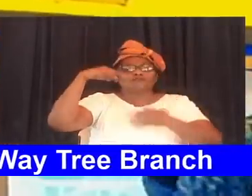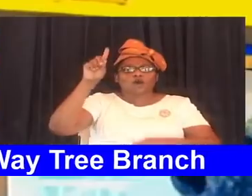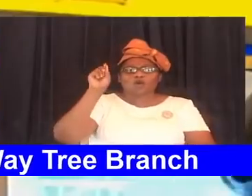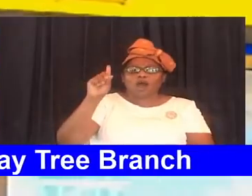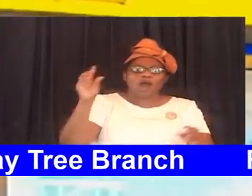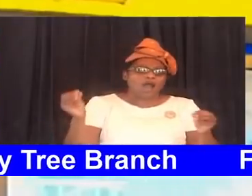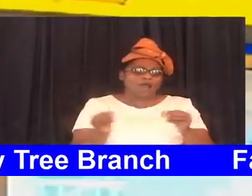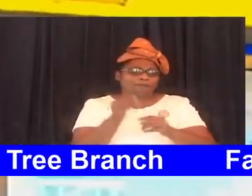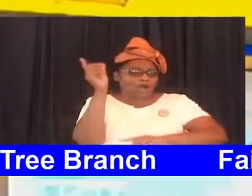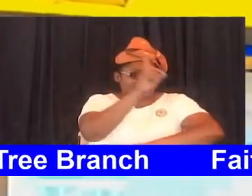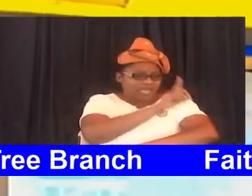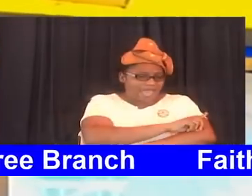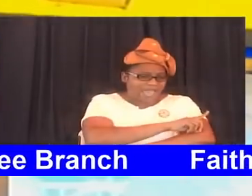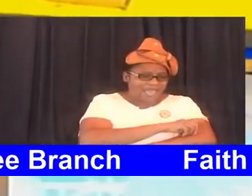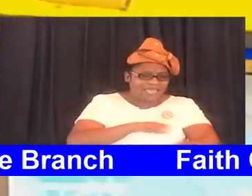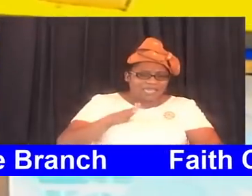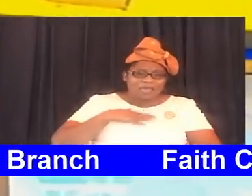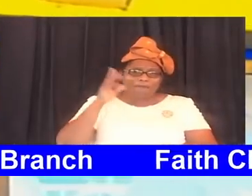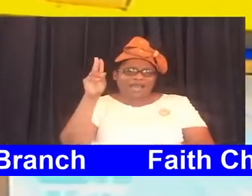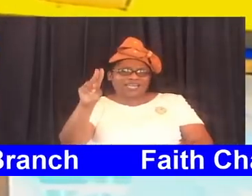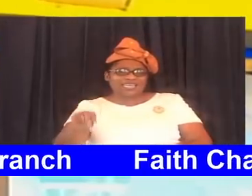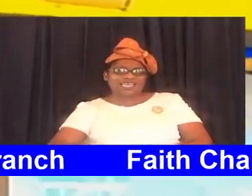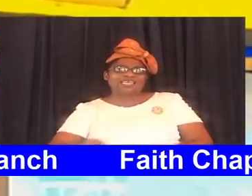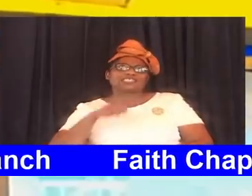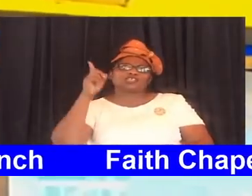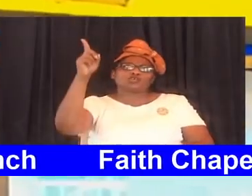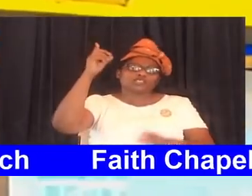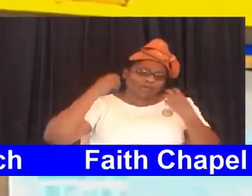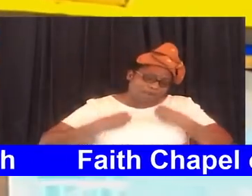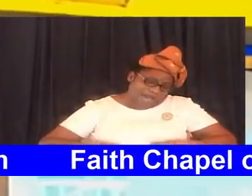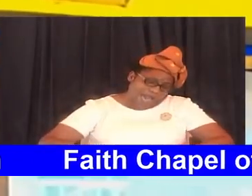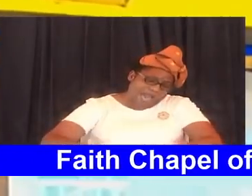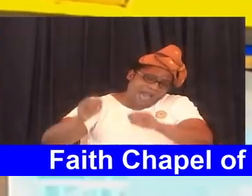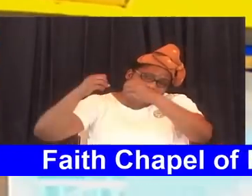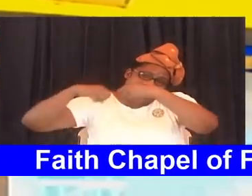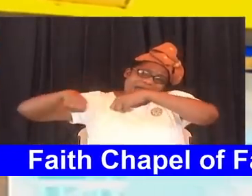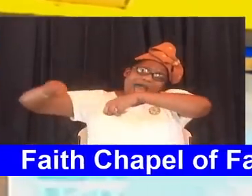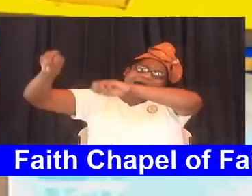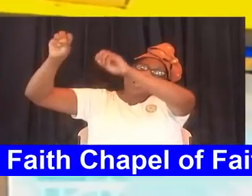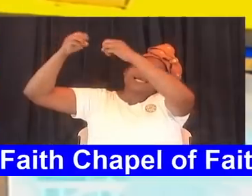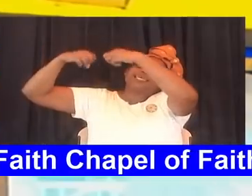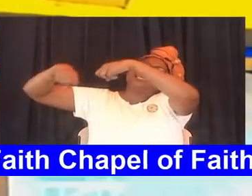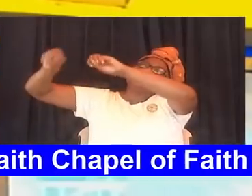Gratitude for one more day. My needs